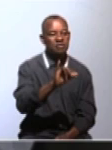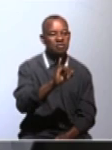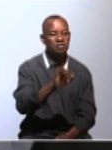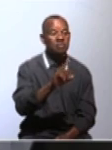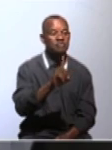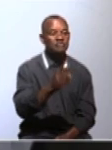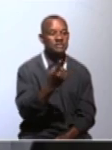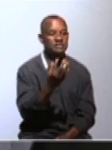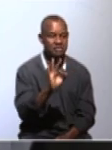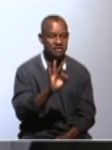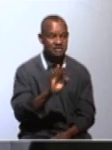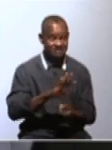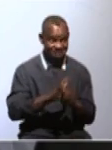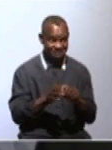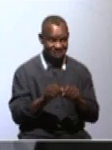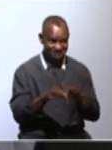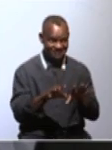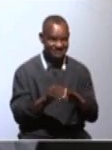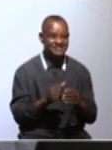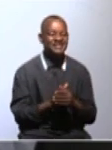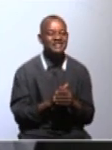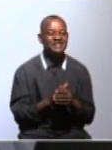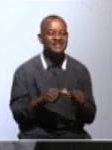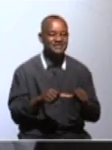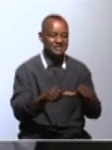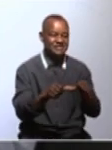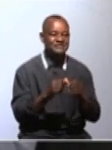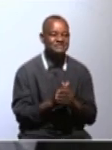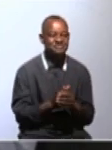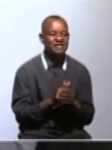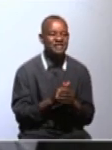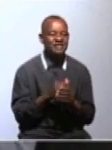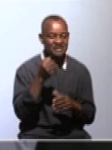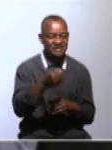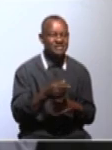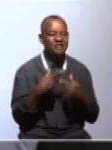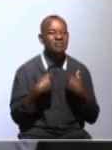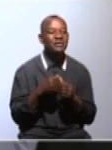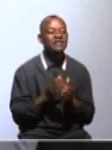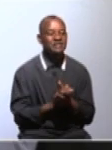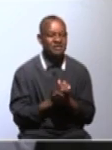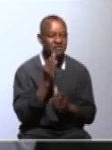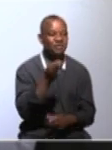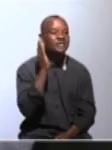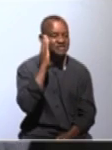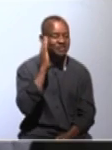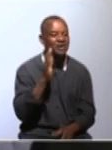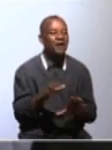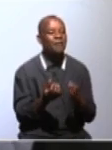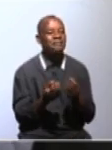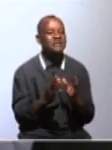decentralize testing to any number of districts in the country, which will make it possible for us to